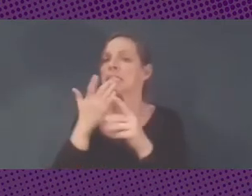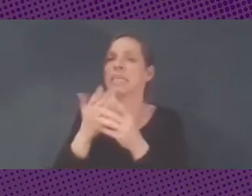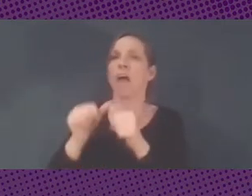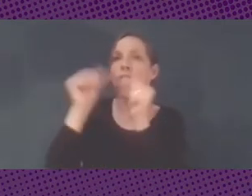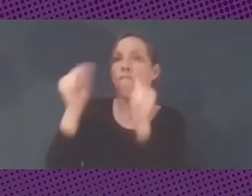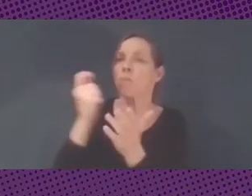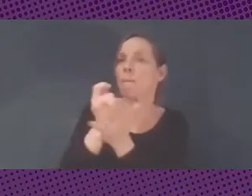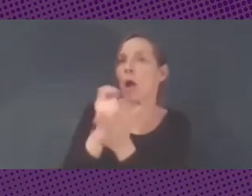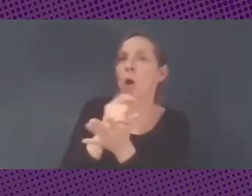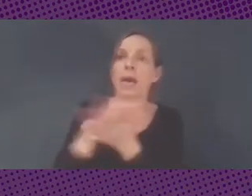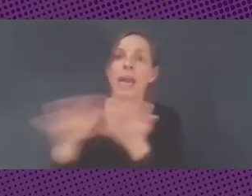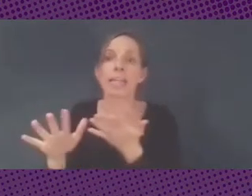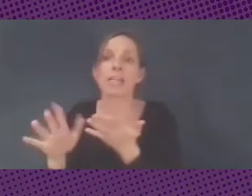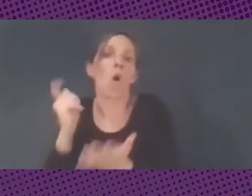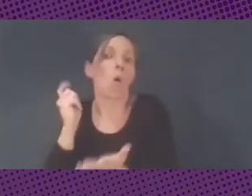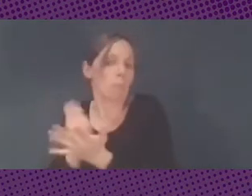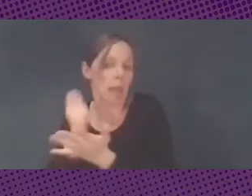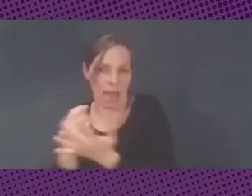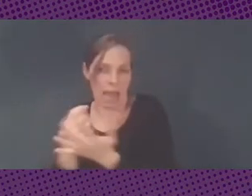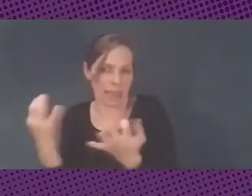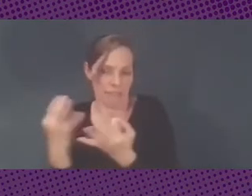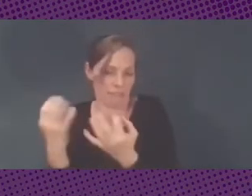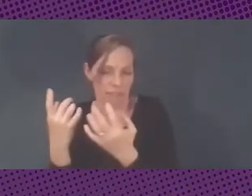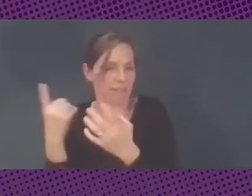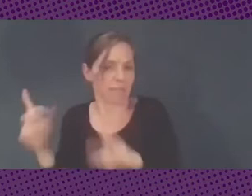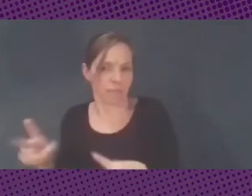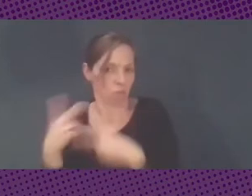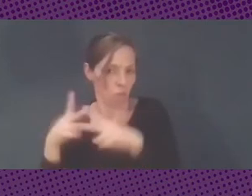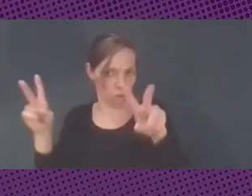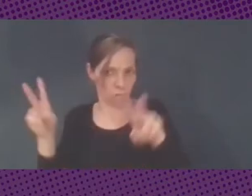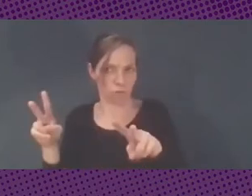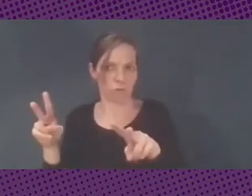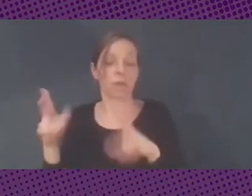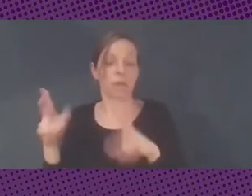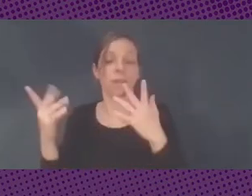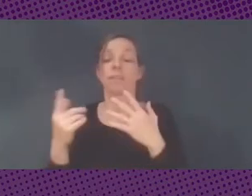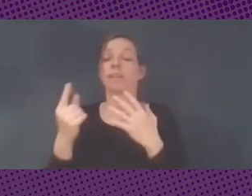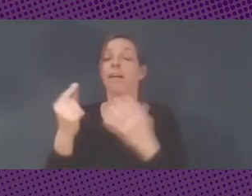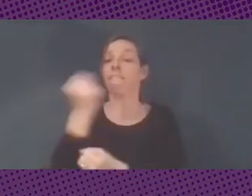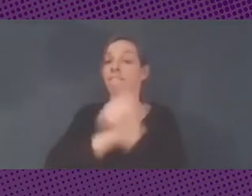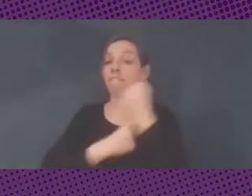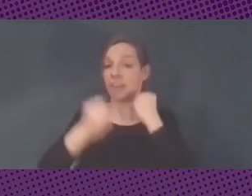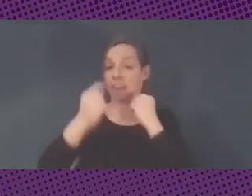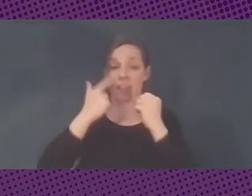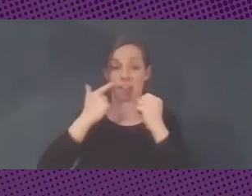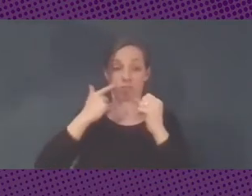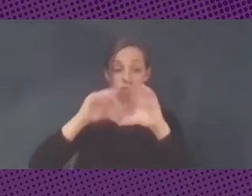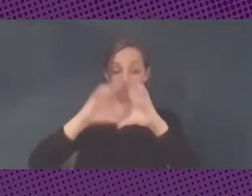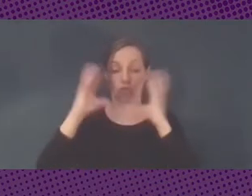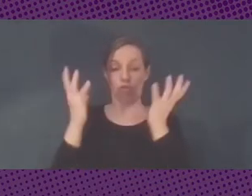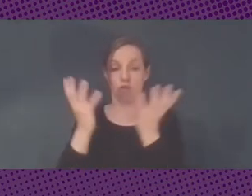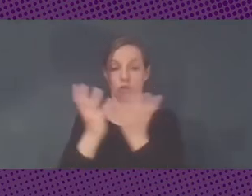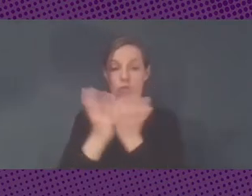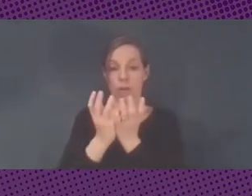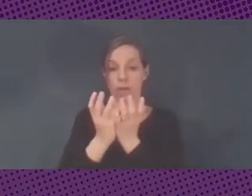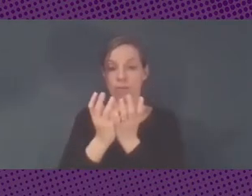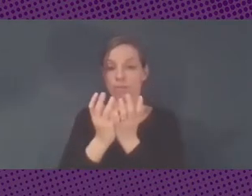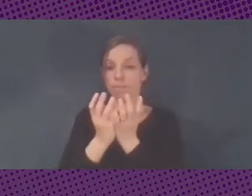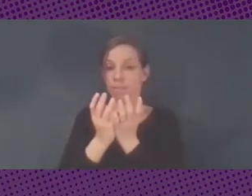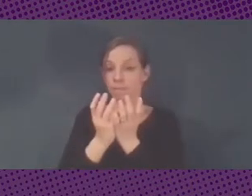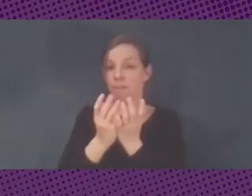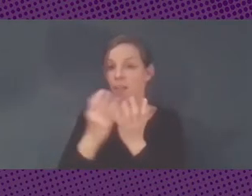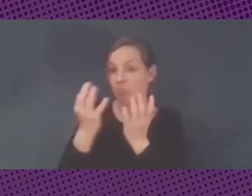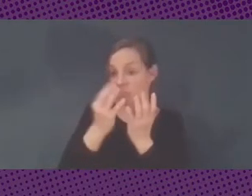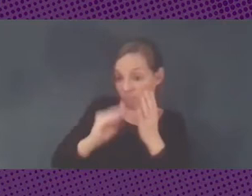directly involved in producing or financing these sort of green public investments, except to the